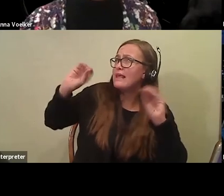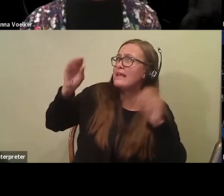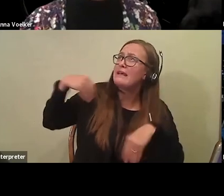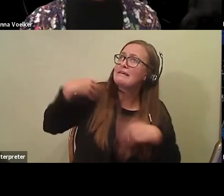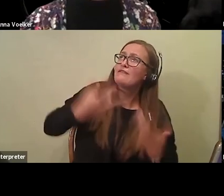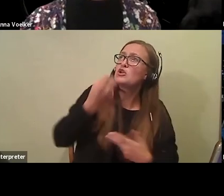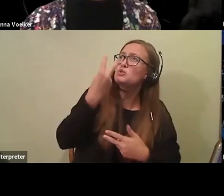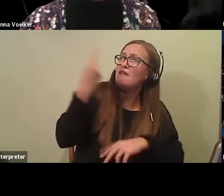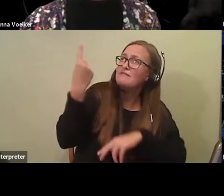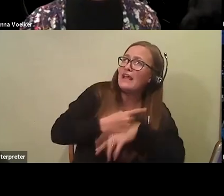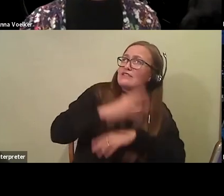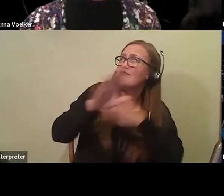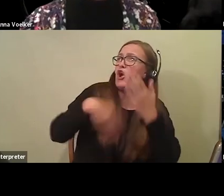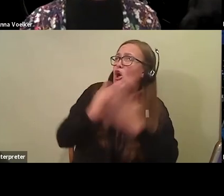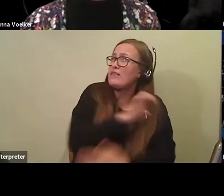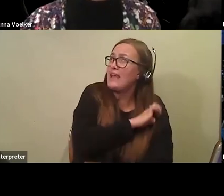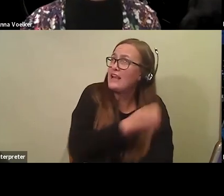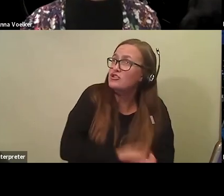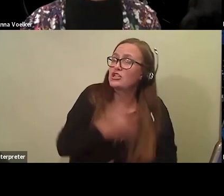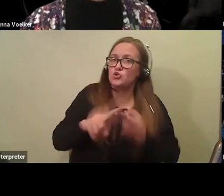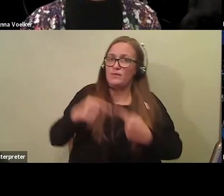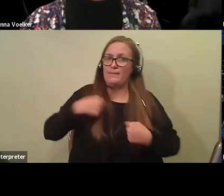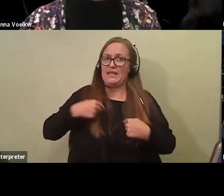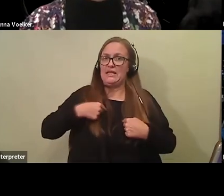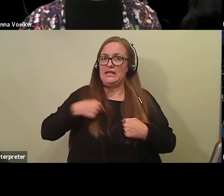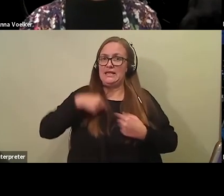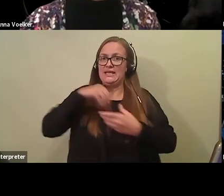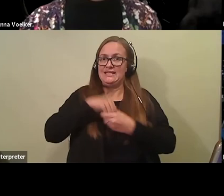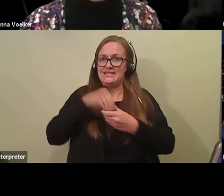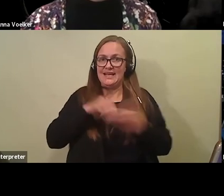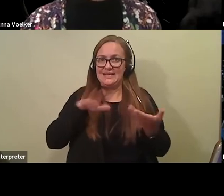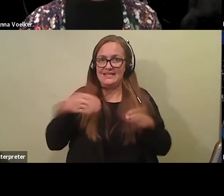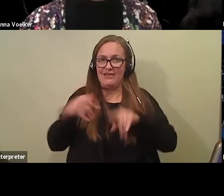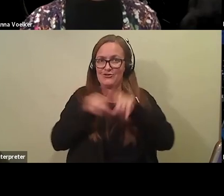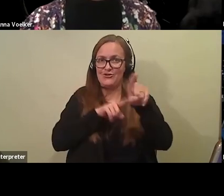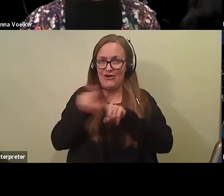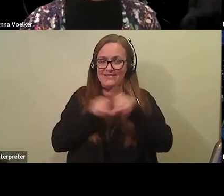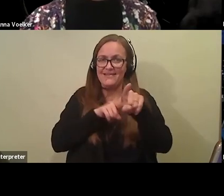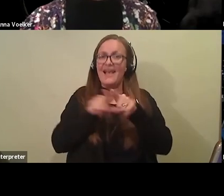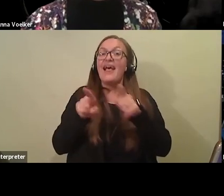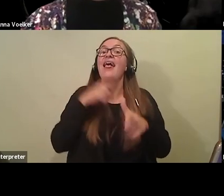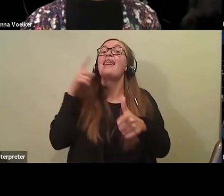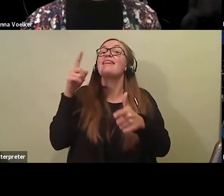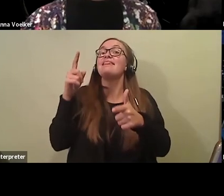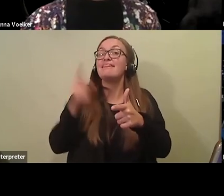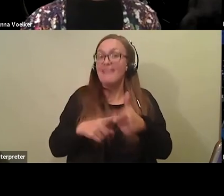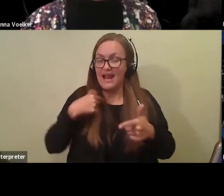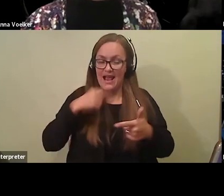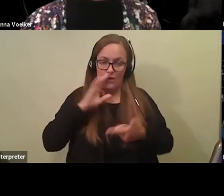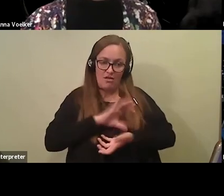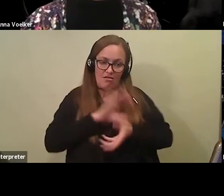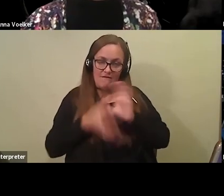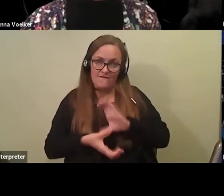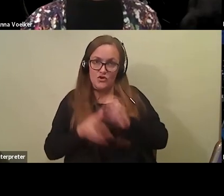12 days of all the energy you produce to me inside Death Star. and then somehow I'll convert it to